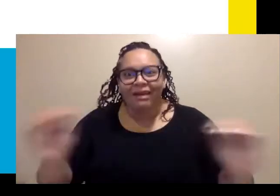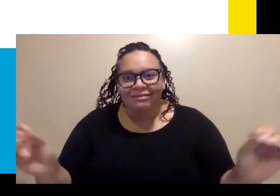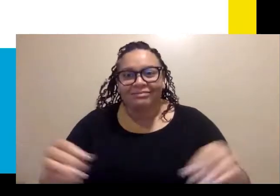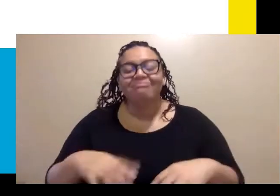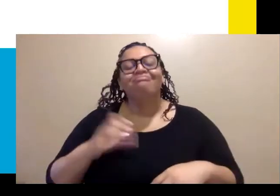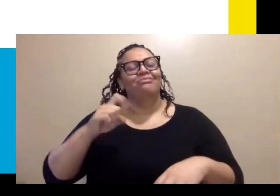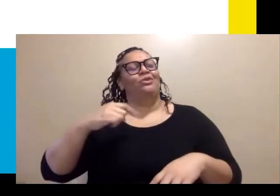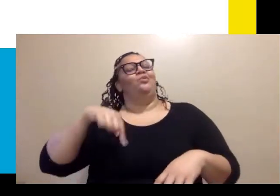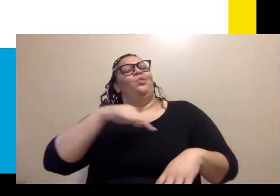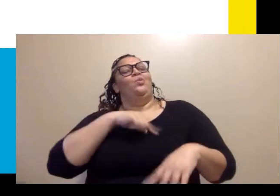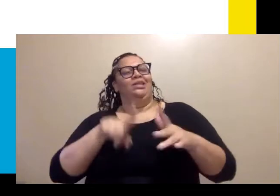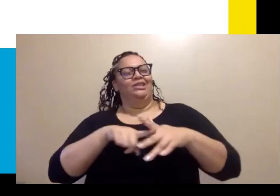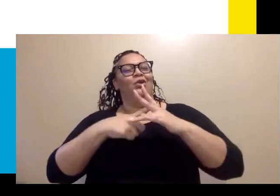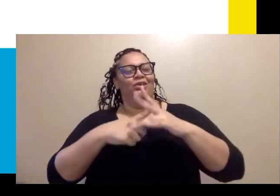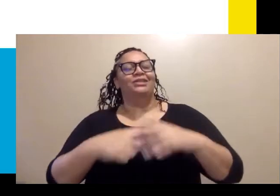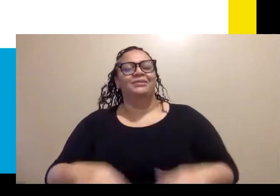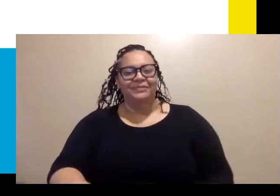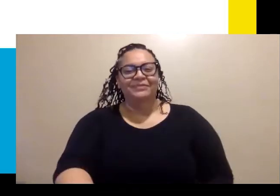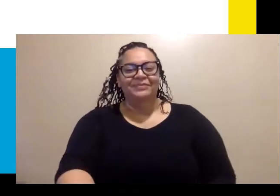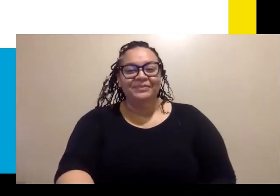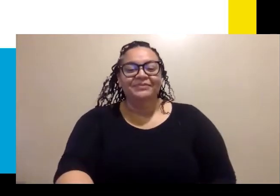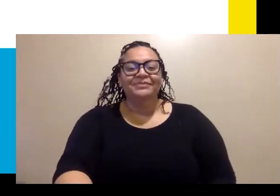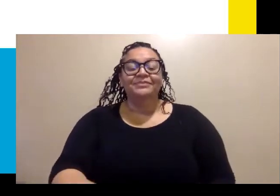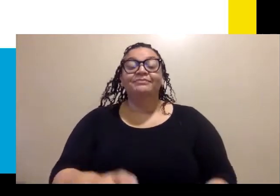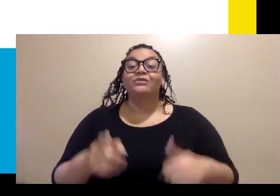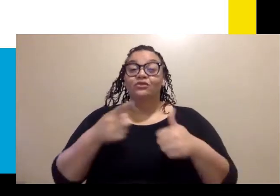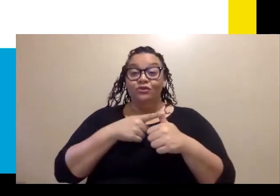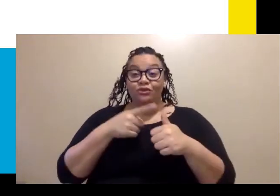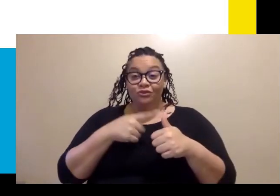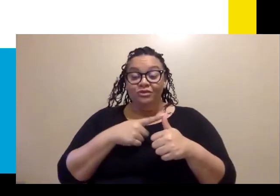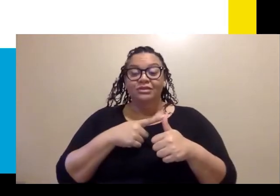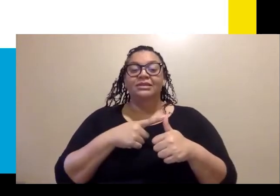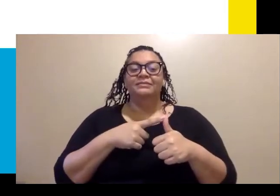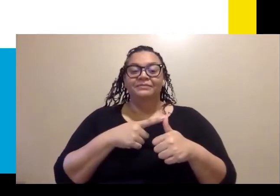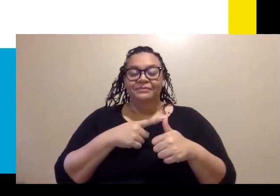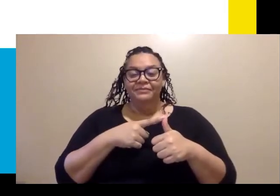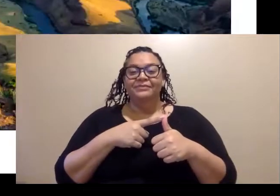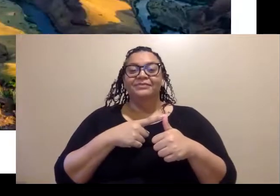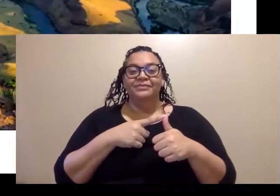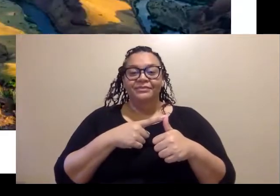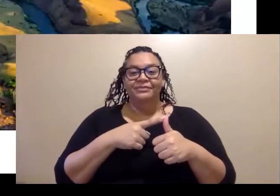get started. First, I want to take the time